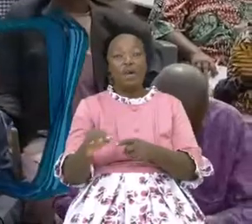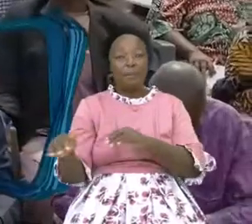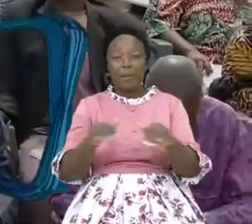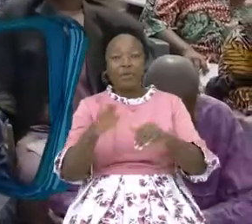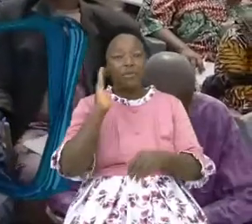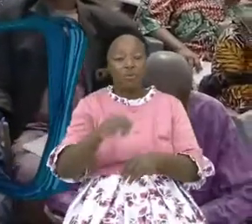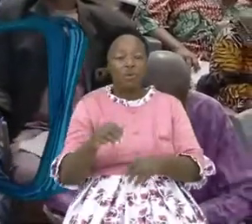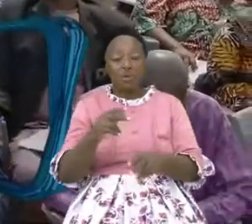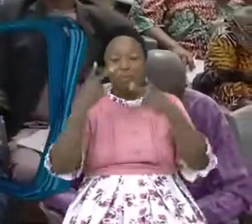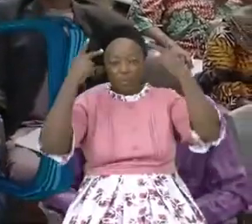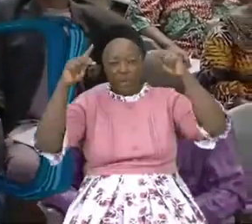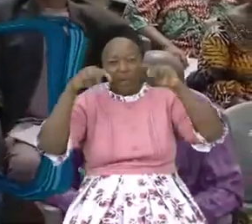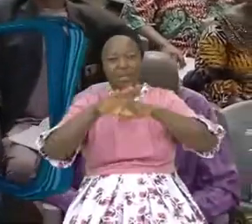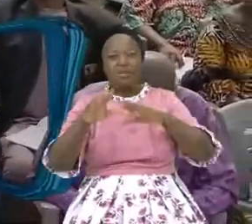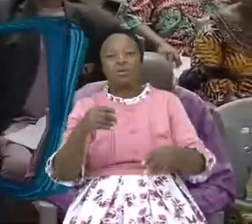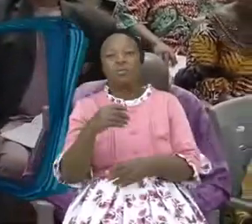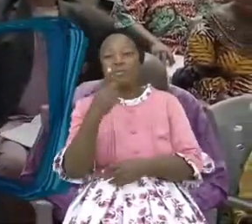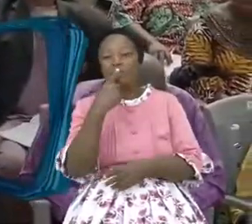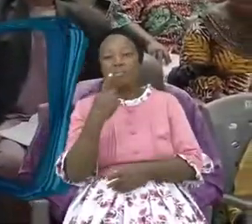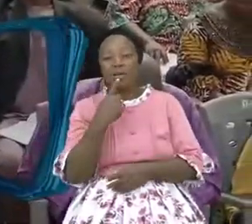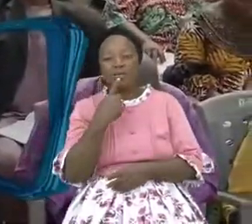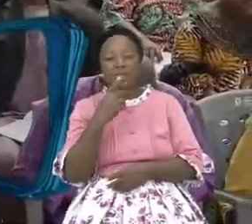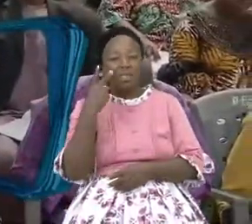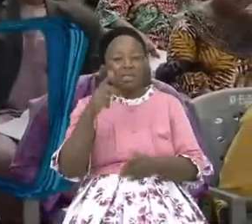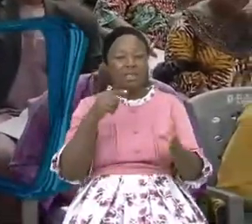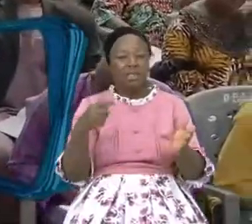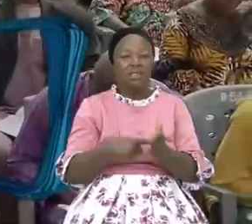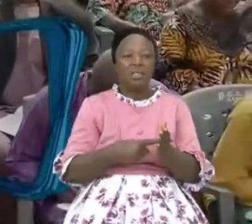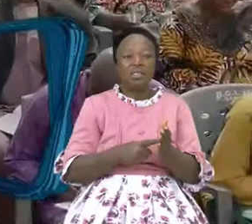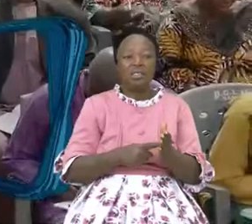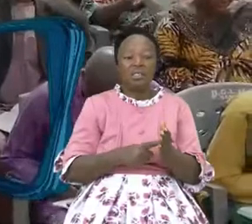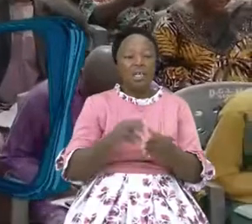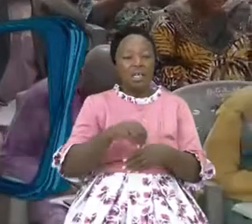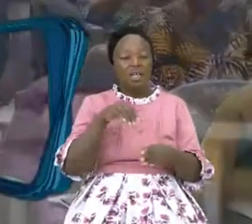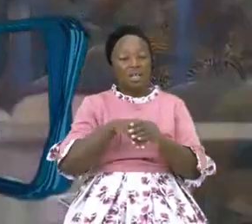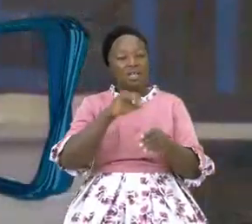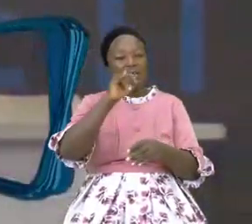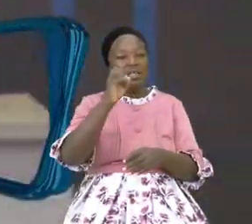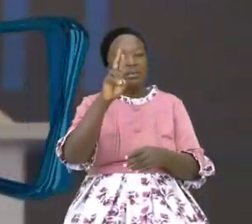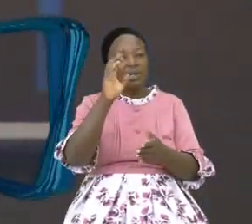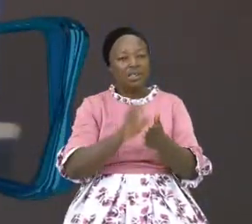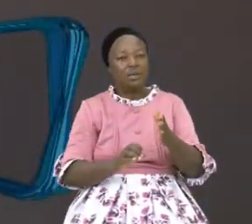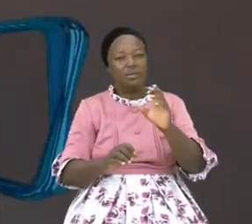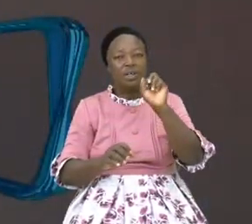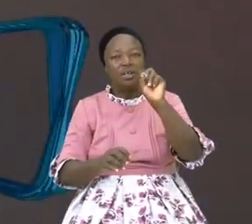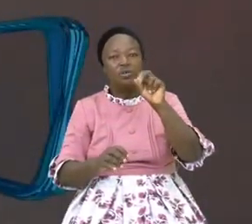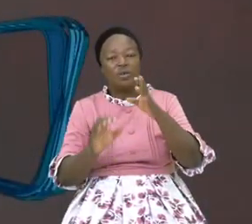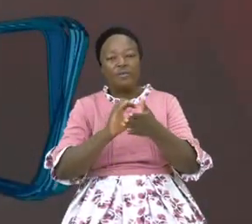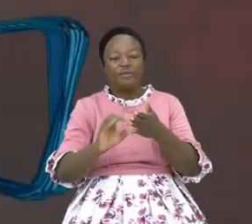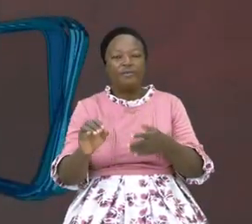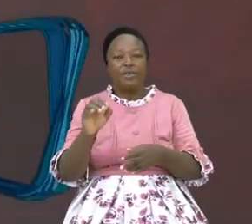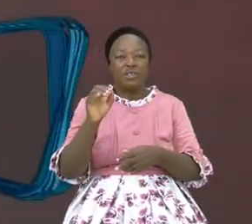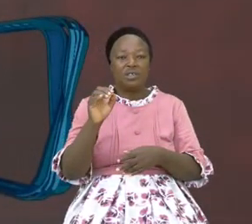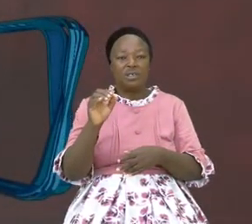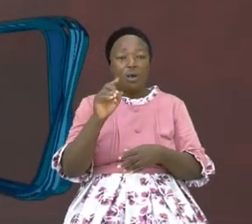your life. And look at this in Jeremiah chapter 1 verse 12. Jeremiah chapter 1 verse 12. It says,